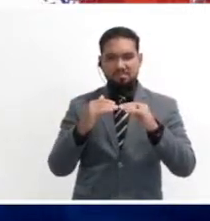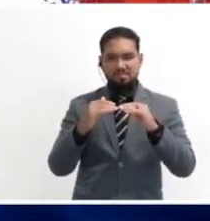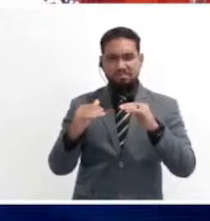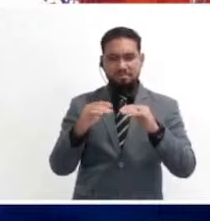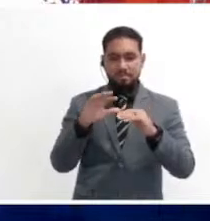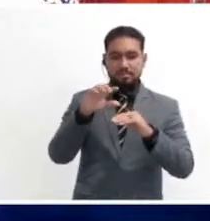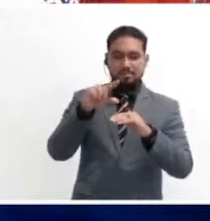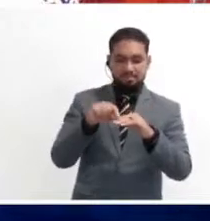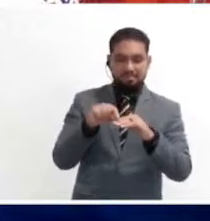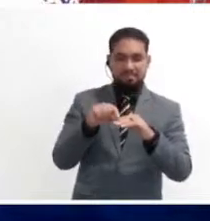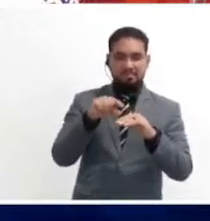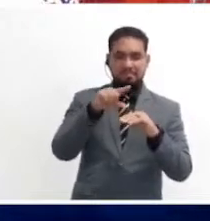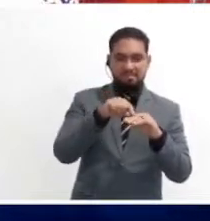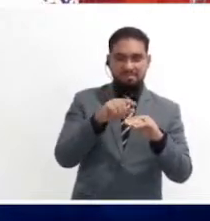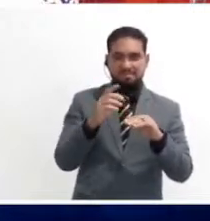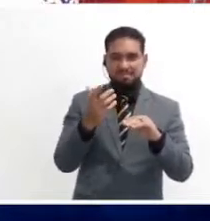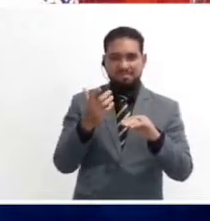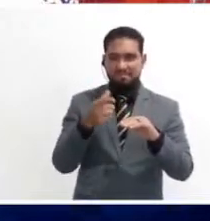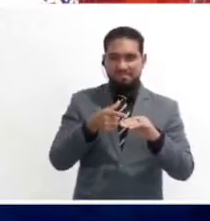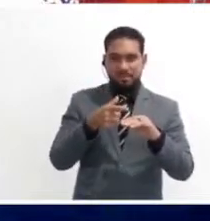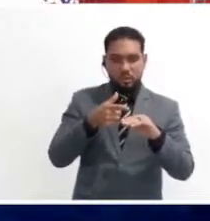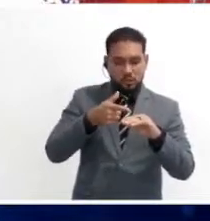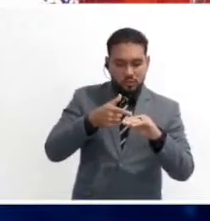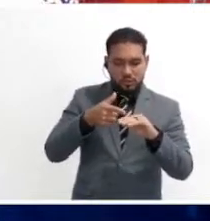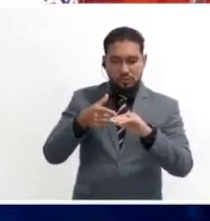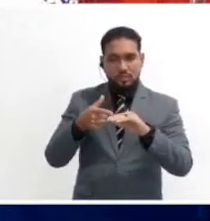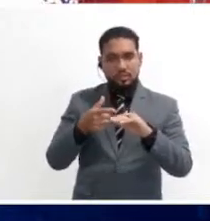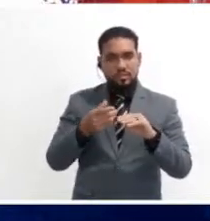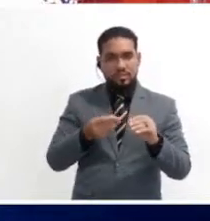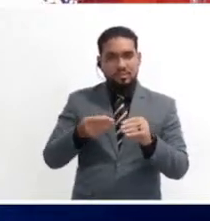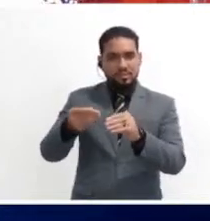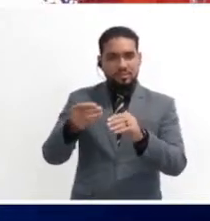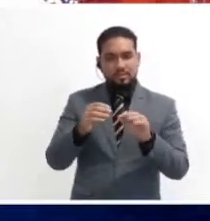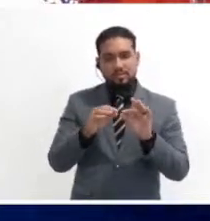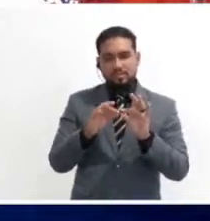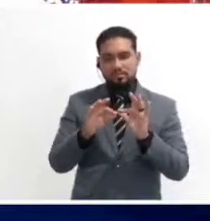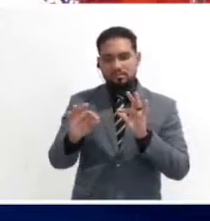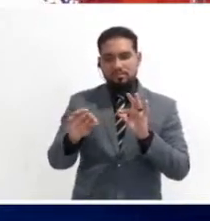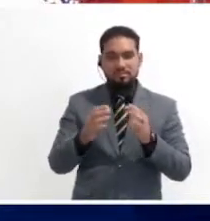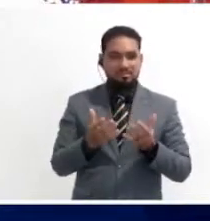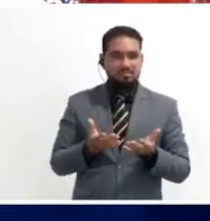is transferred from an initial